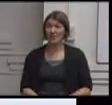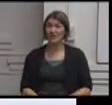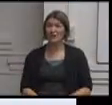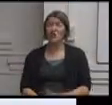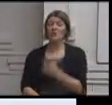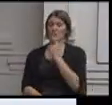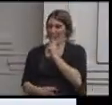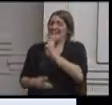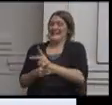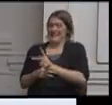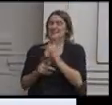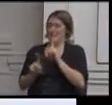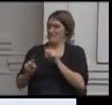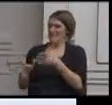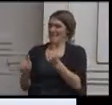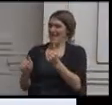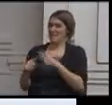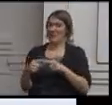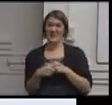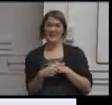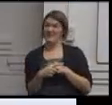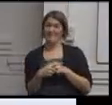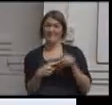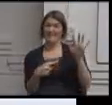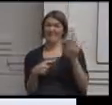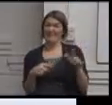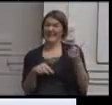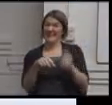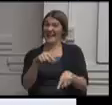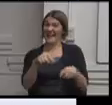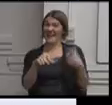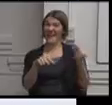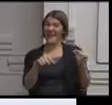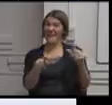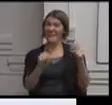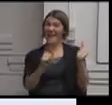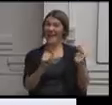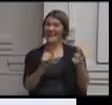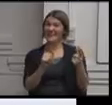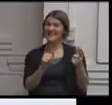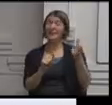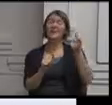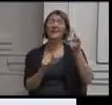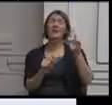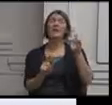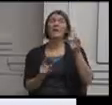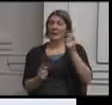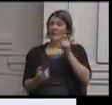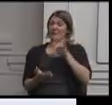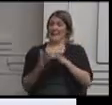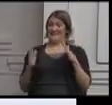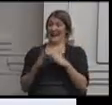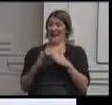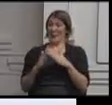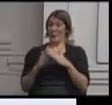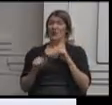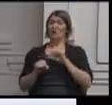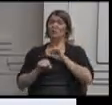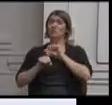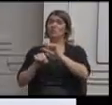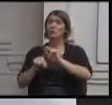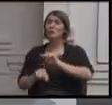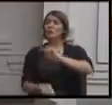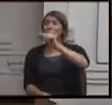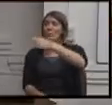One of the other things that I think this slide shows, and you'll see it better on another one, is that Central Station can reach the